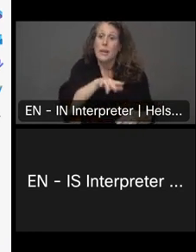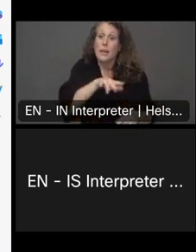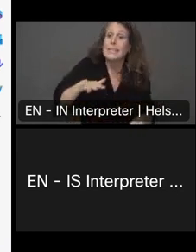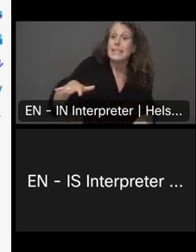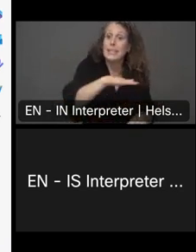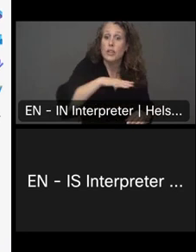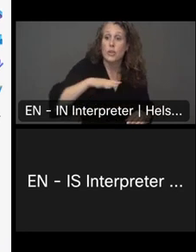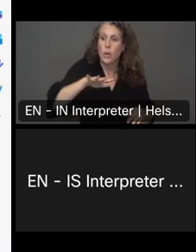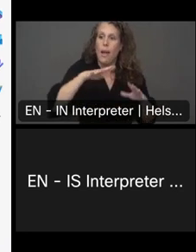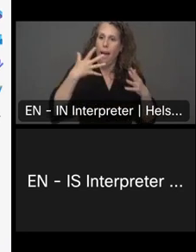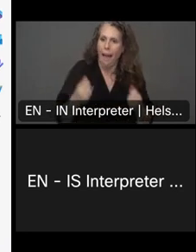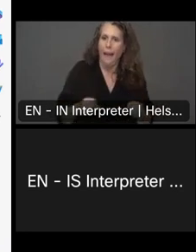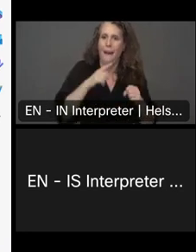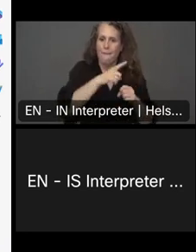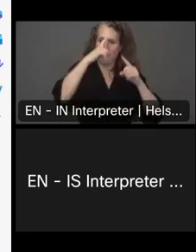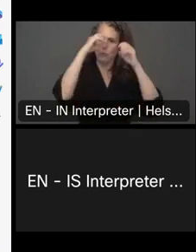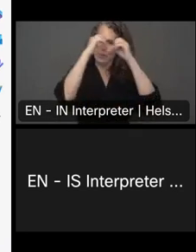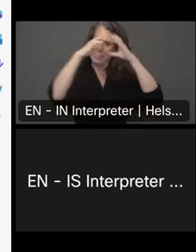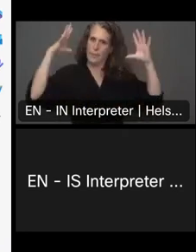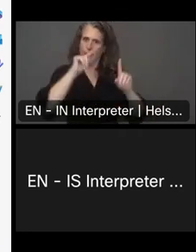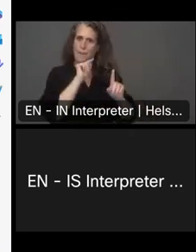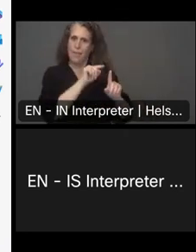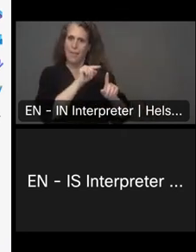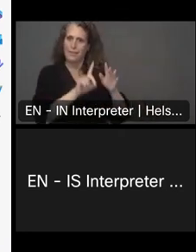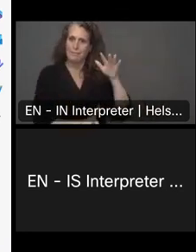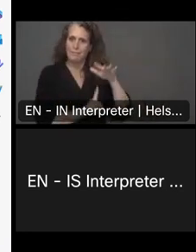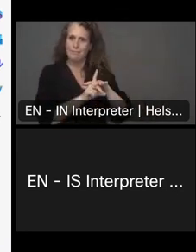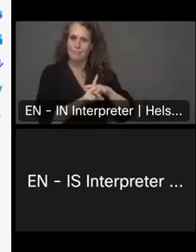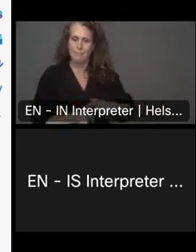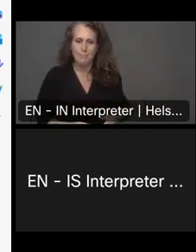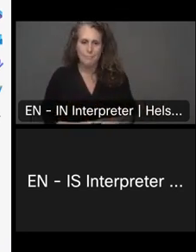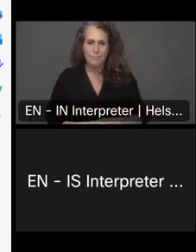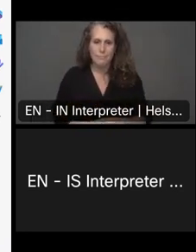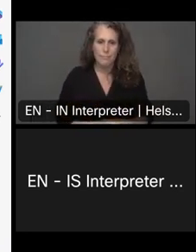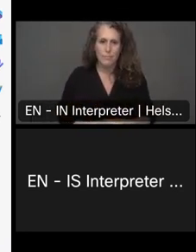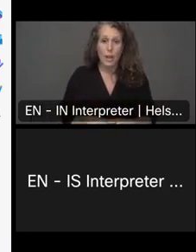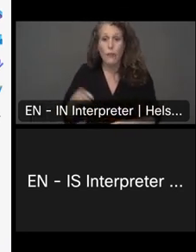marked forms. That if you go out of your way to say something